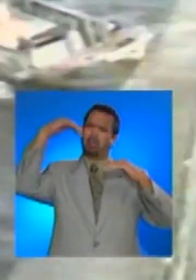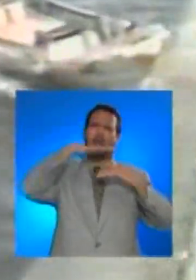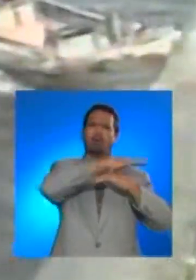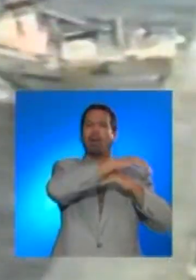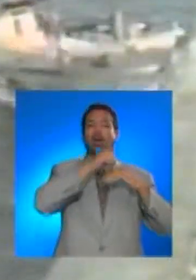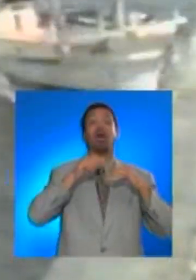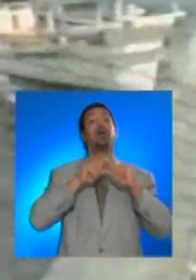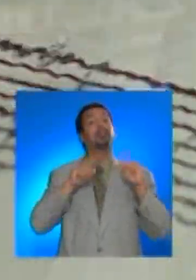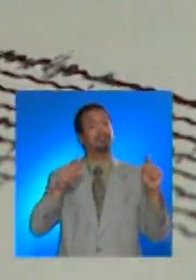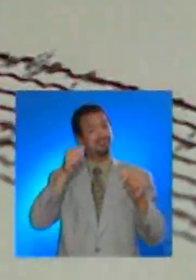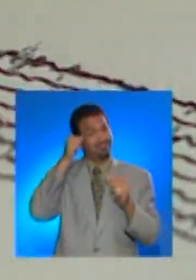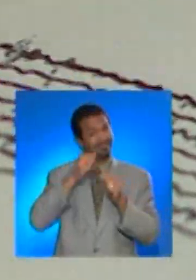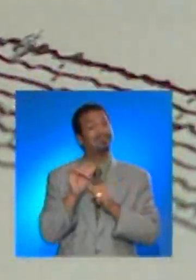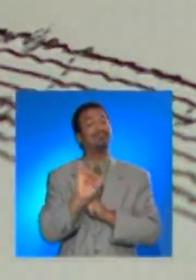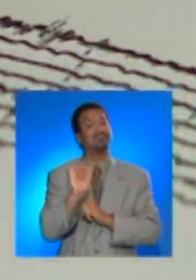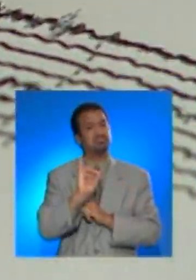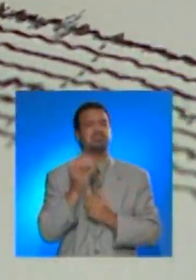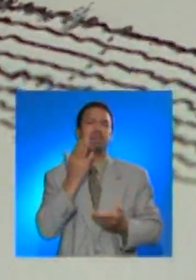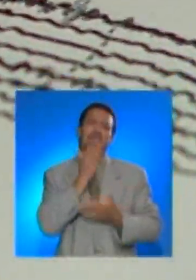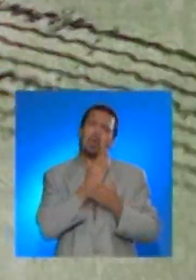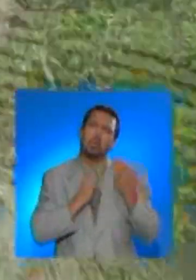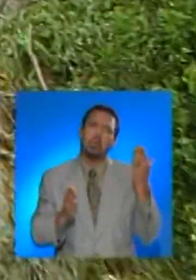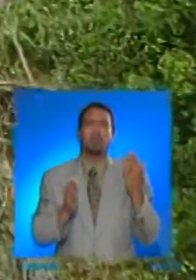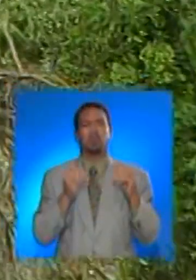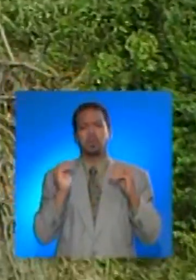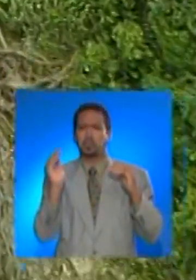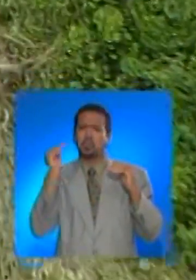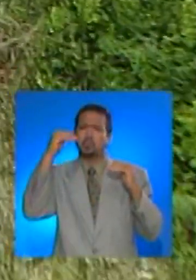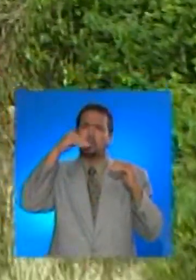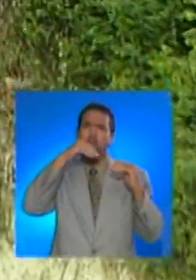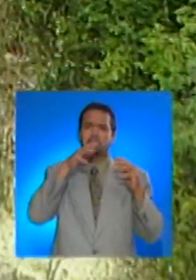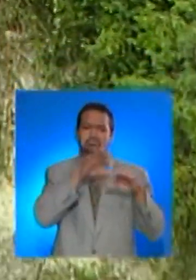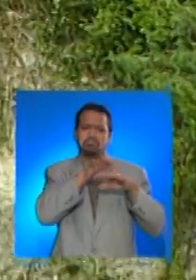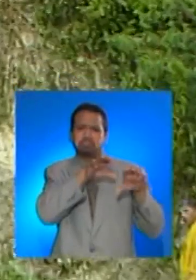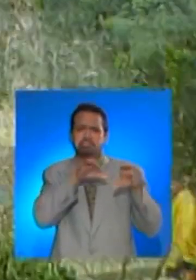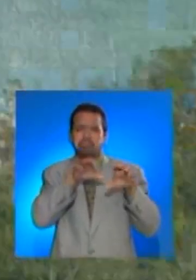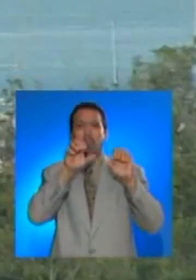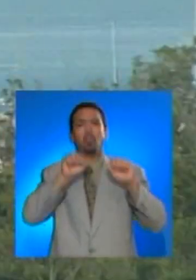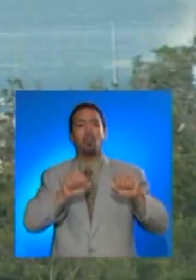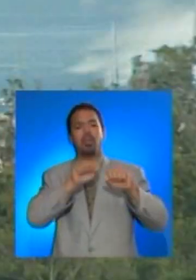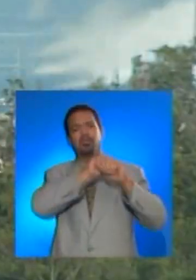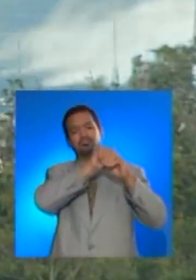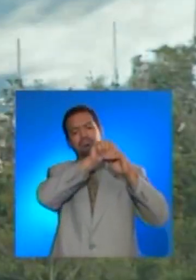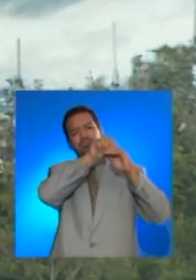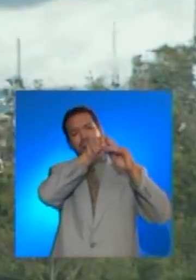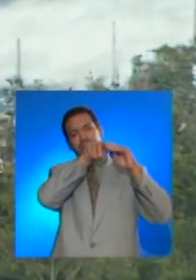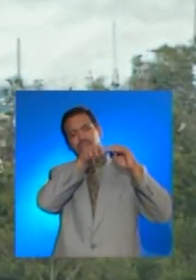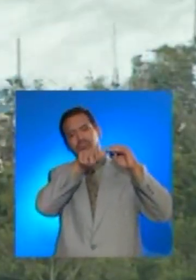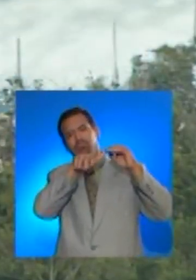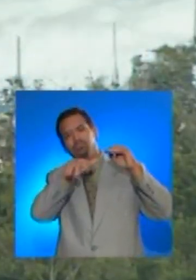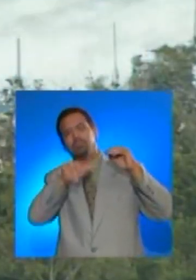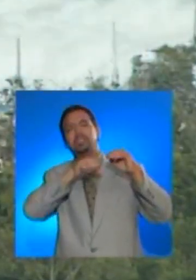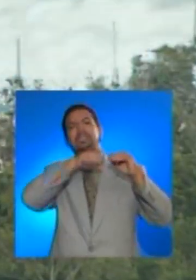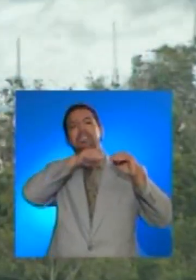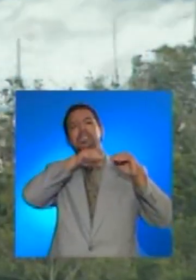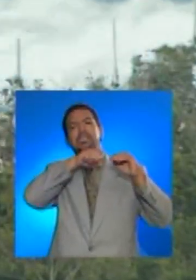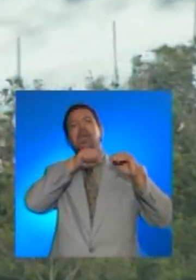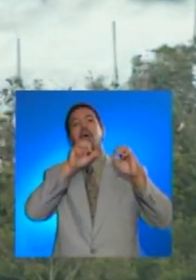But we must not forget that smaller earthquakes can cause landslides capable of producing locally destructive tsunami.